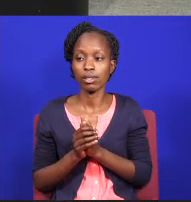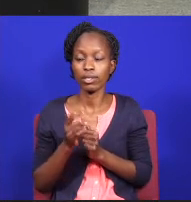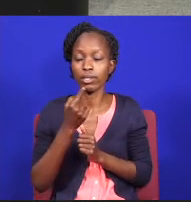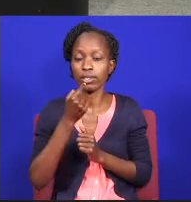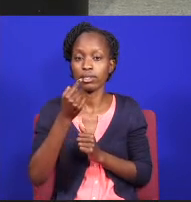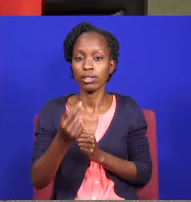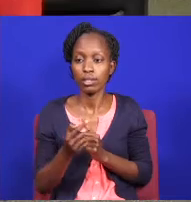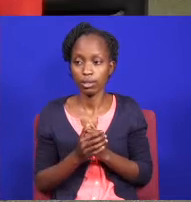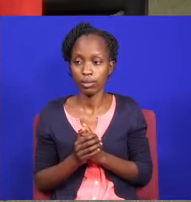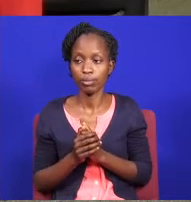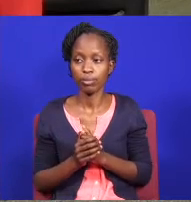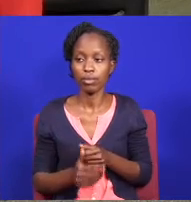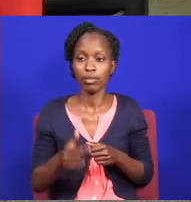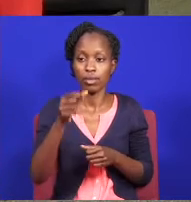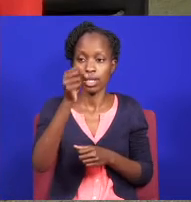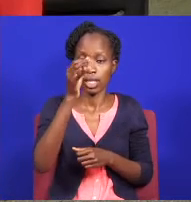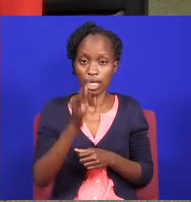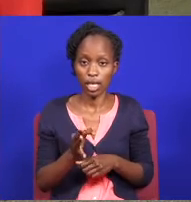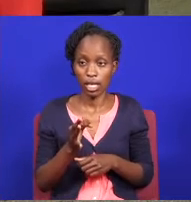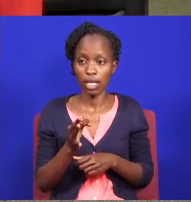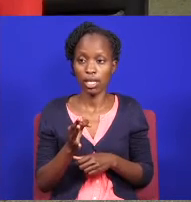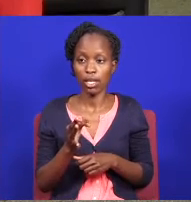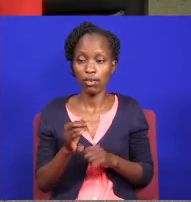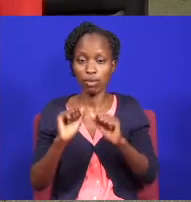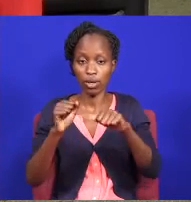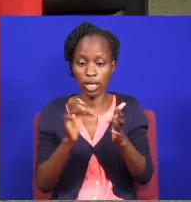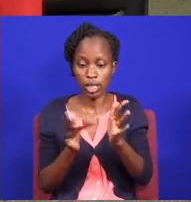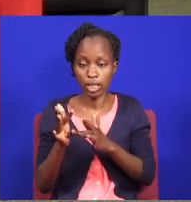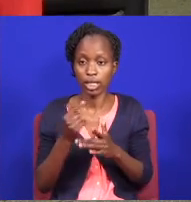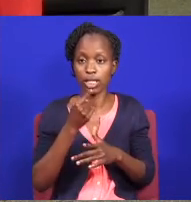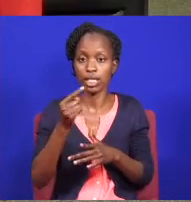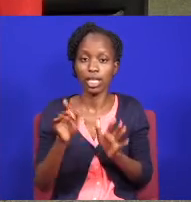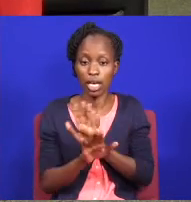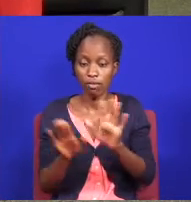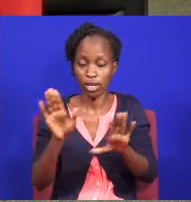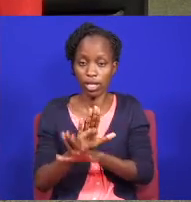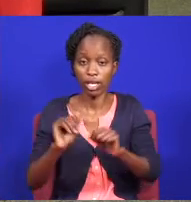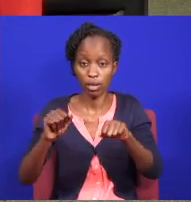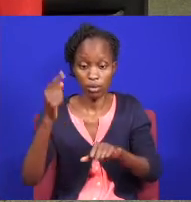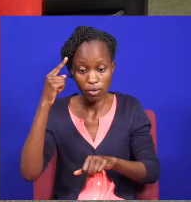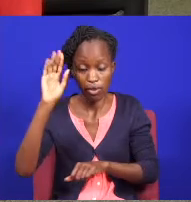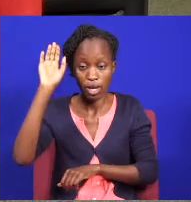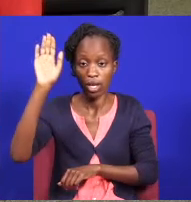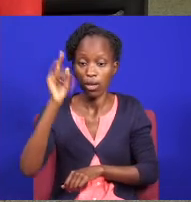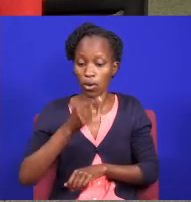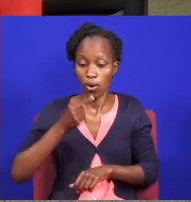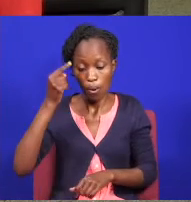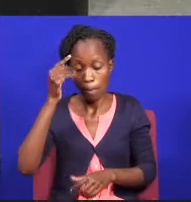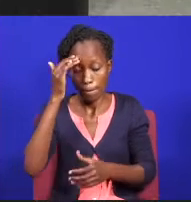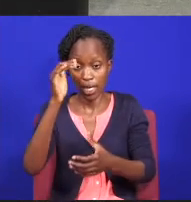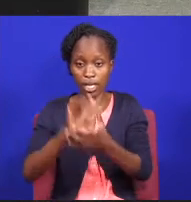Mark chapter 9, verse 23. Mm-hmm. It says, if you can, Jesus said, everything is possible for him who